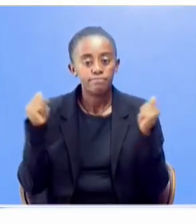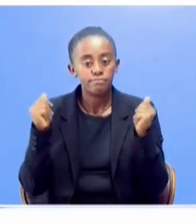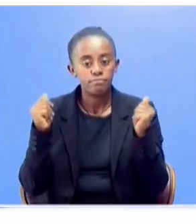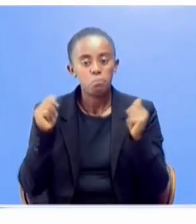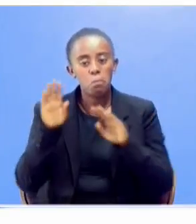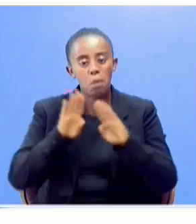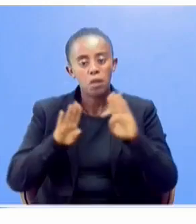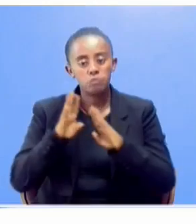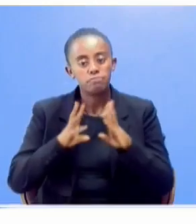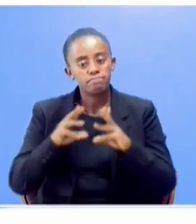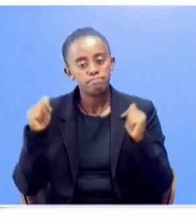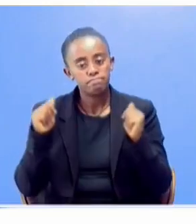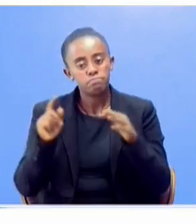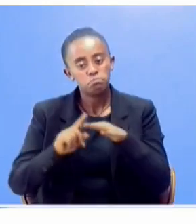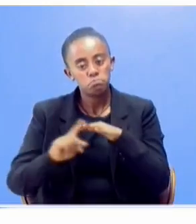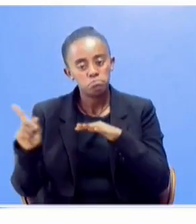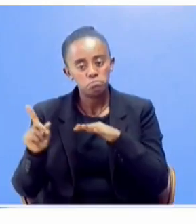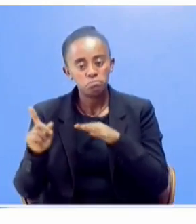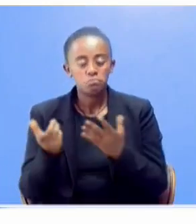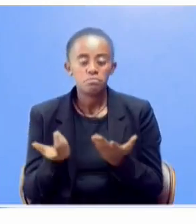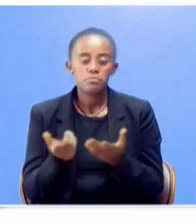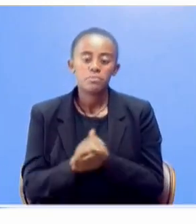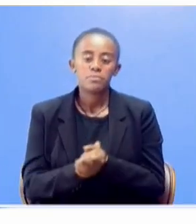the bus, okay?